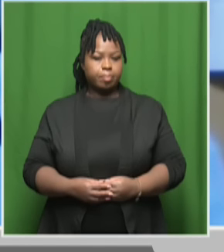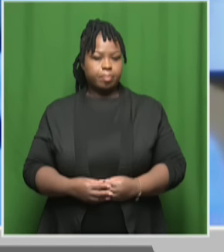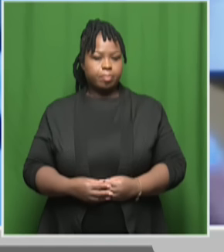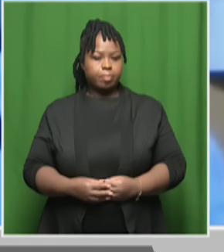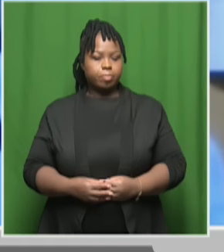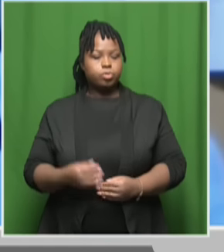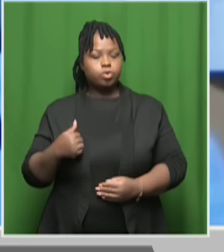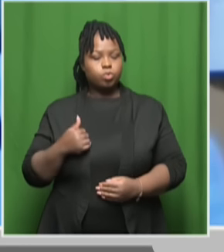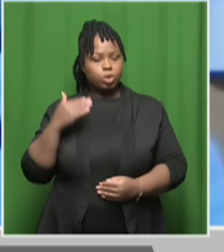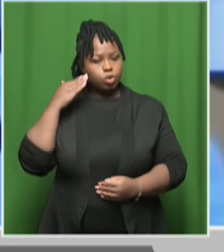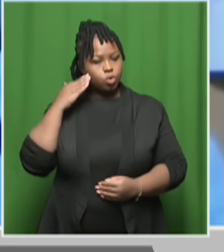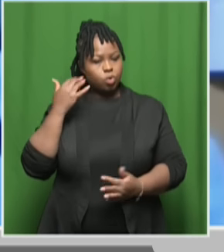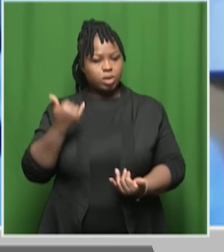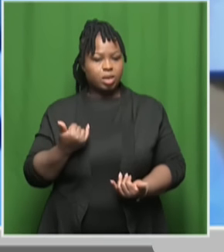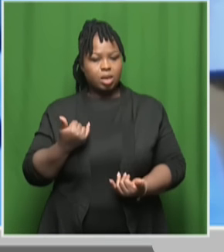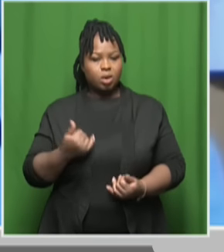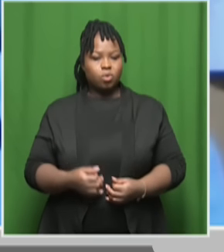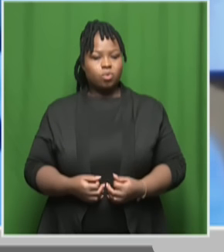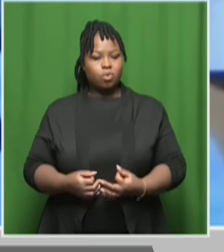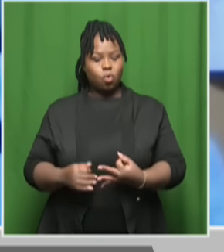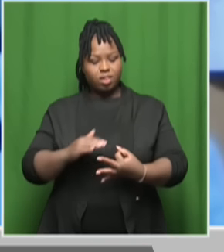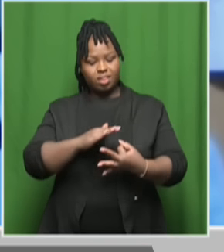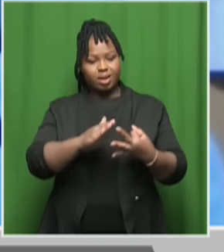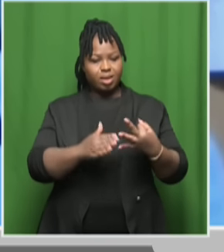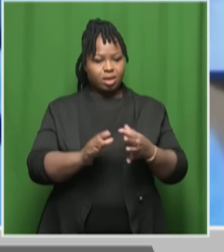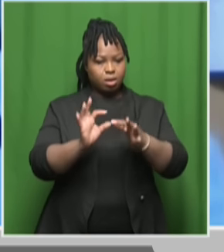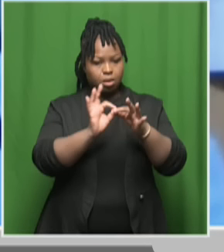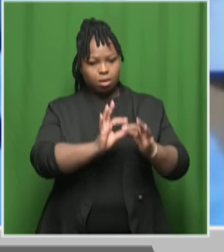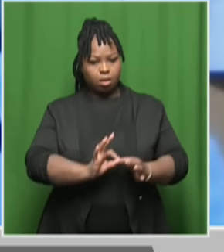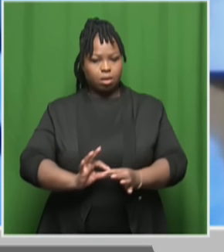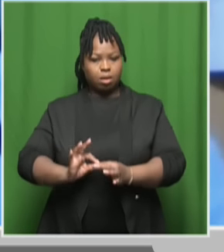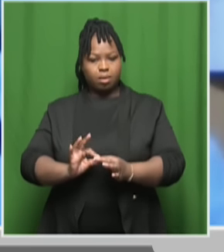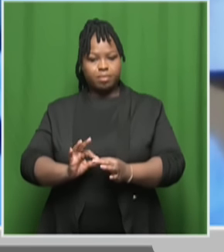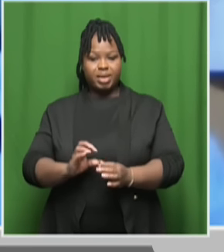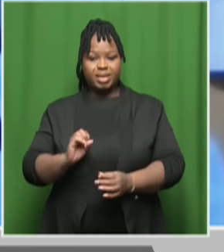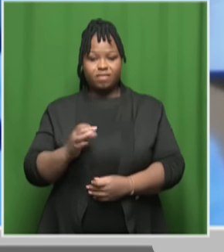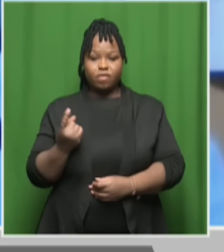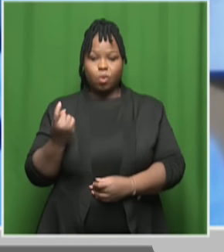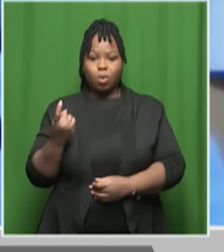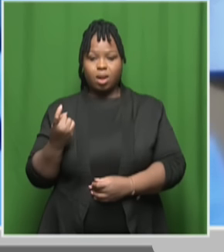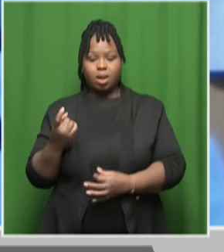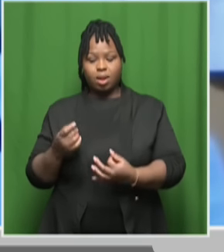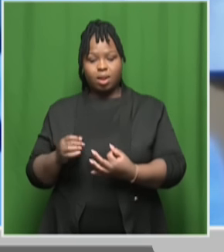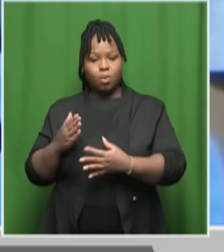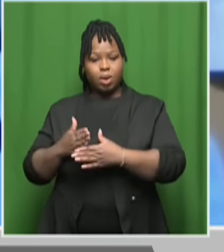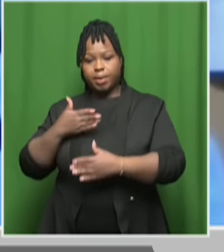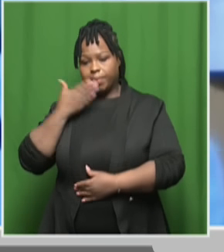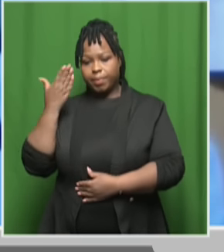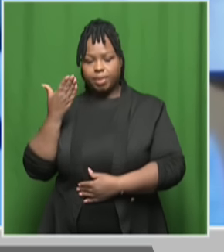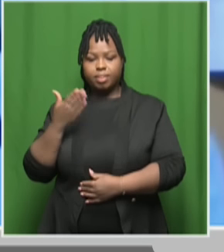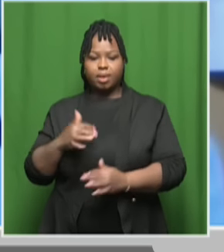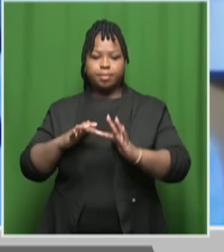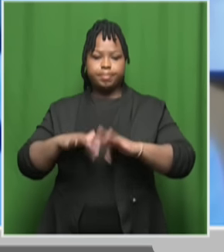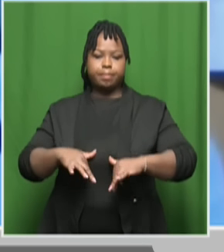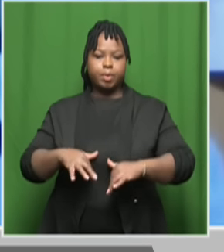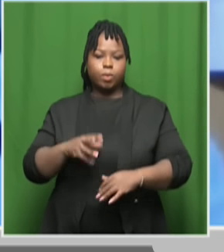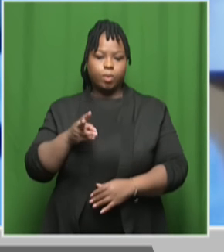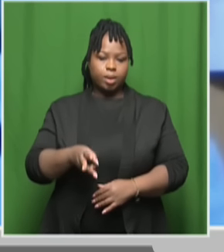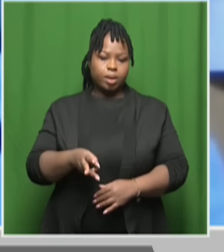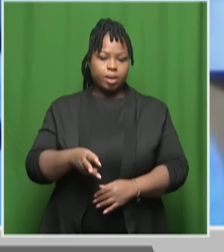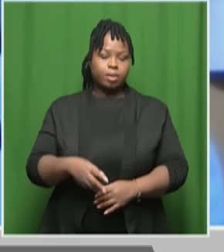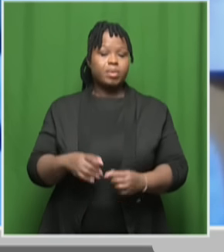three-legged pot. If one leg is not pulling its weight, the whole pot will collapse. And I think we need to